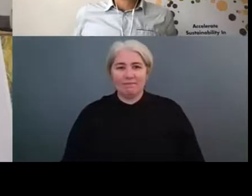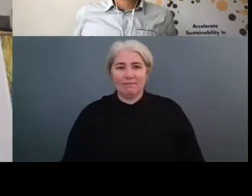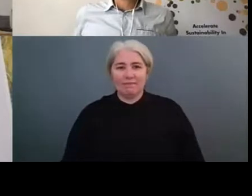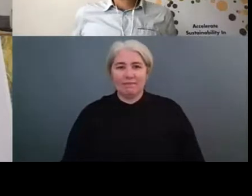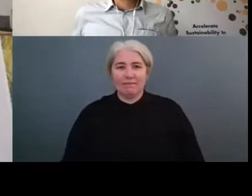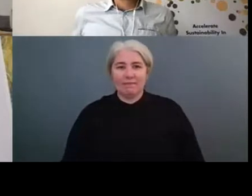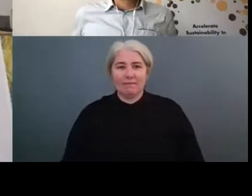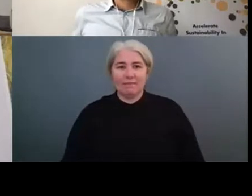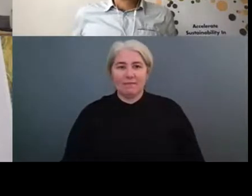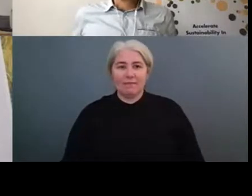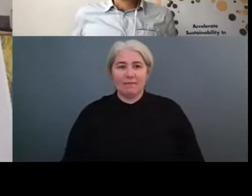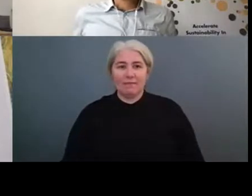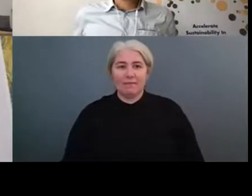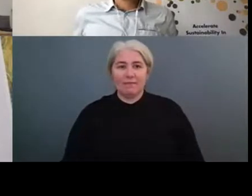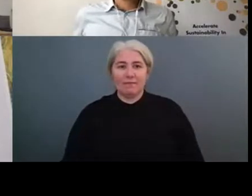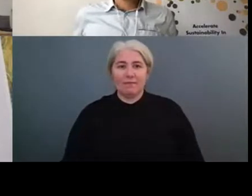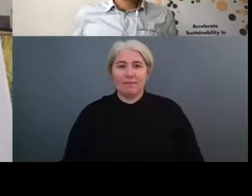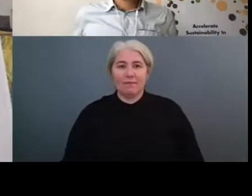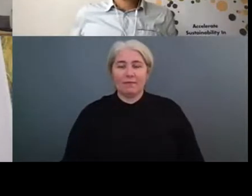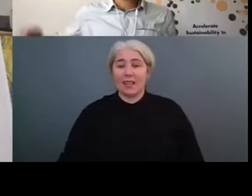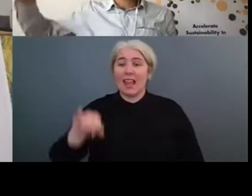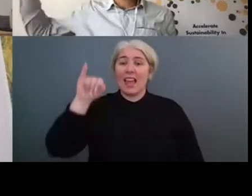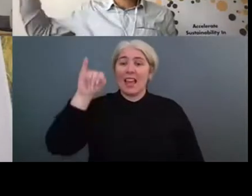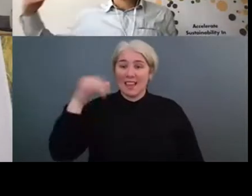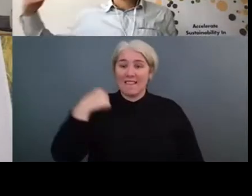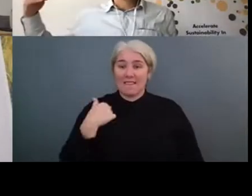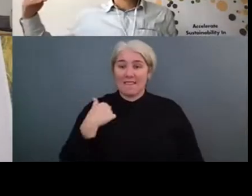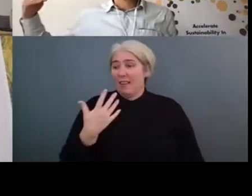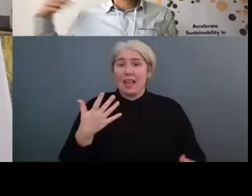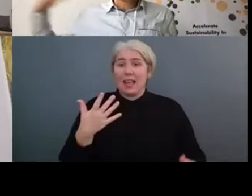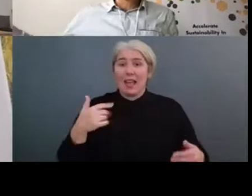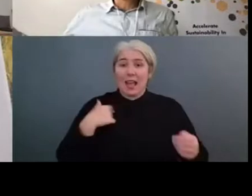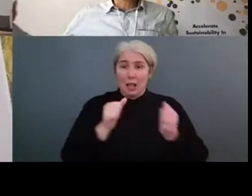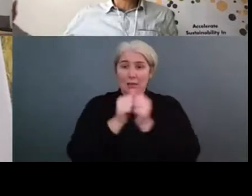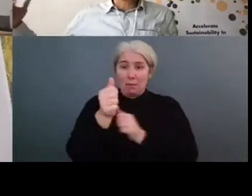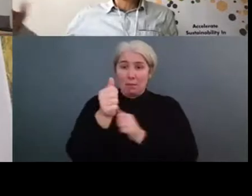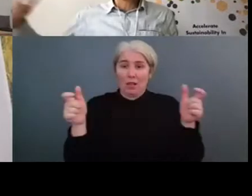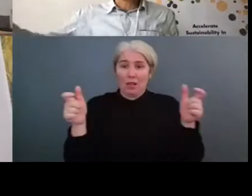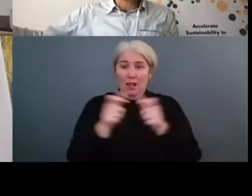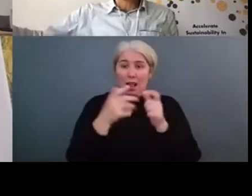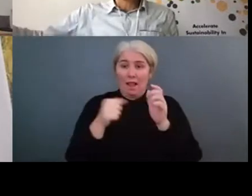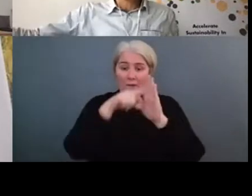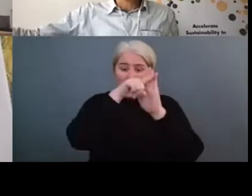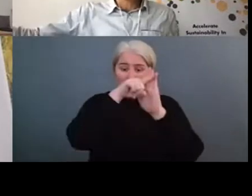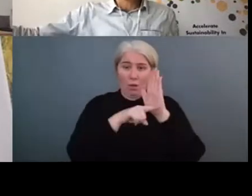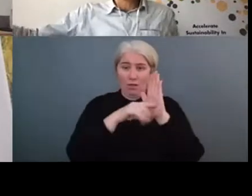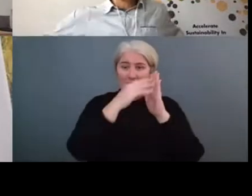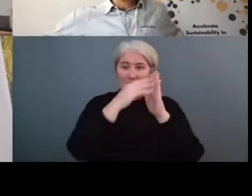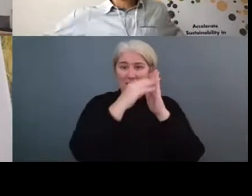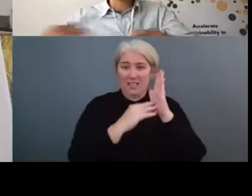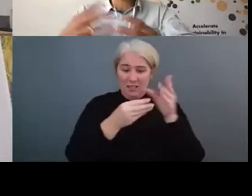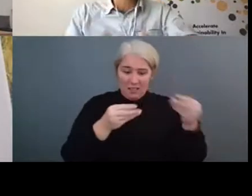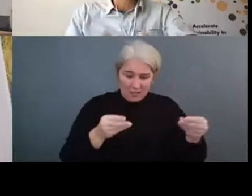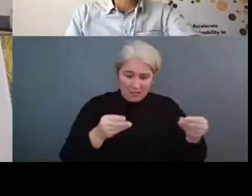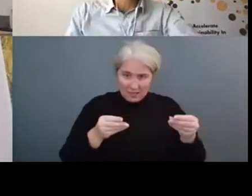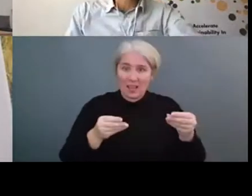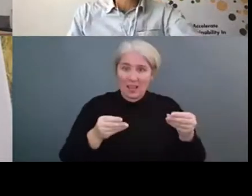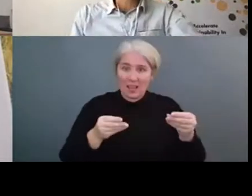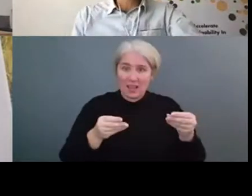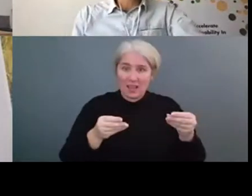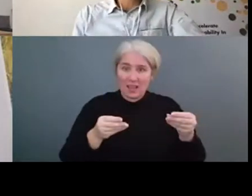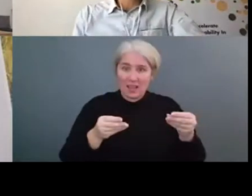even with your suppliers, but you don't have the controlling mechanism, for example, that they need to report on it, and it is part of your integral